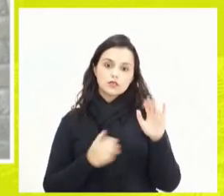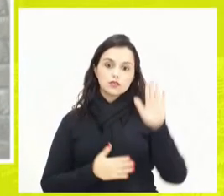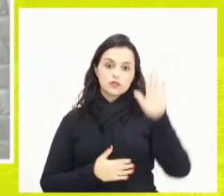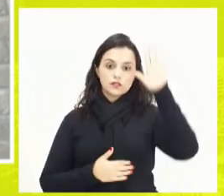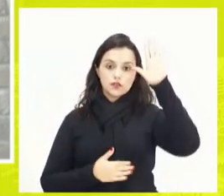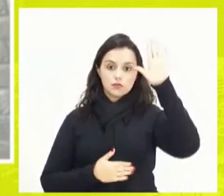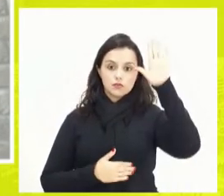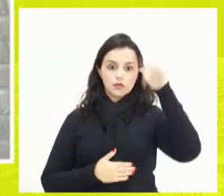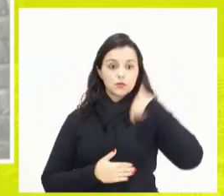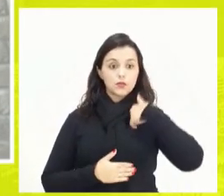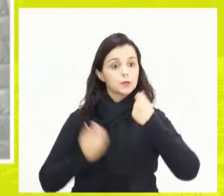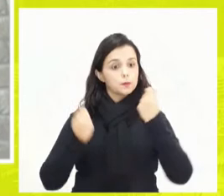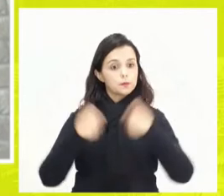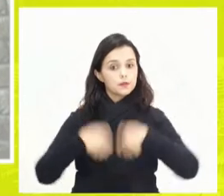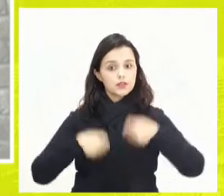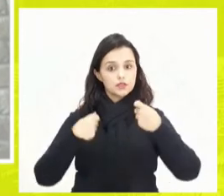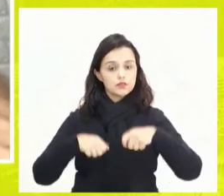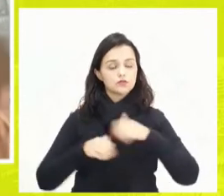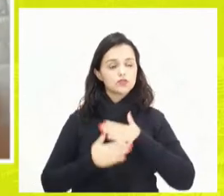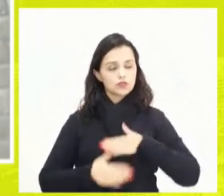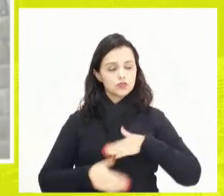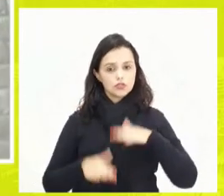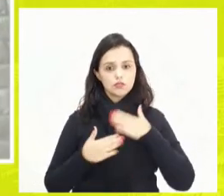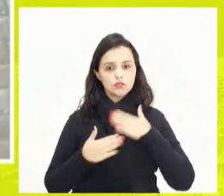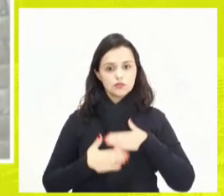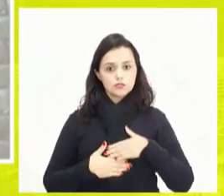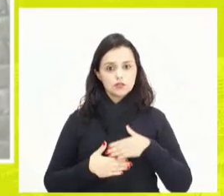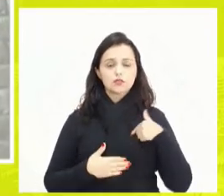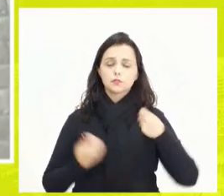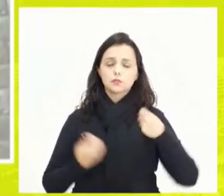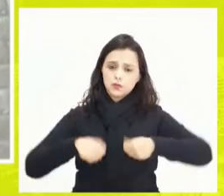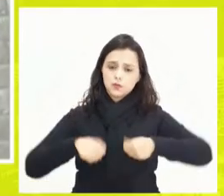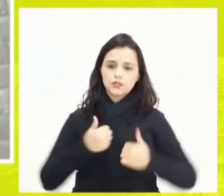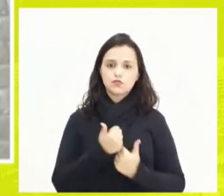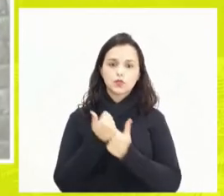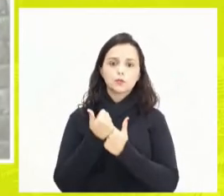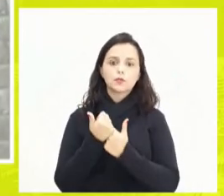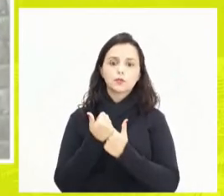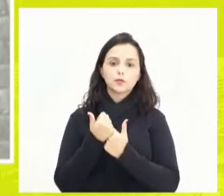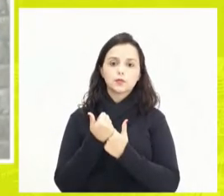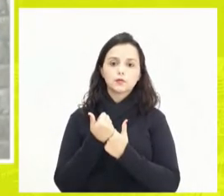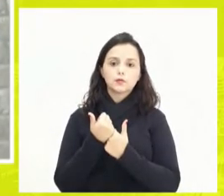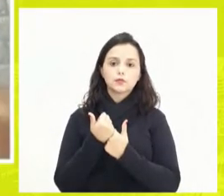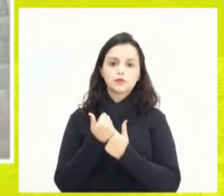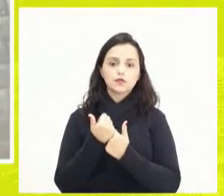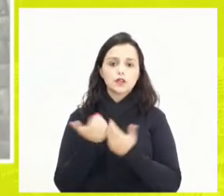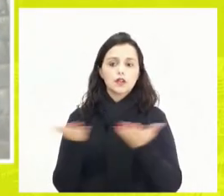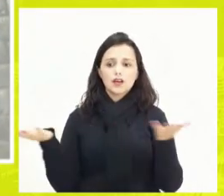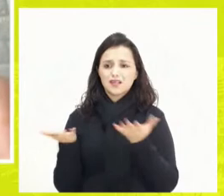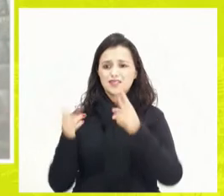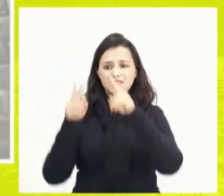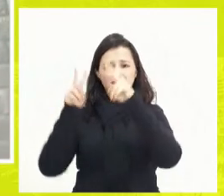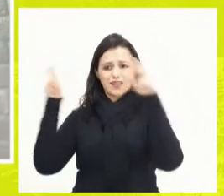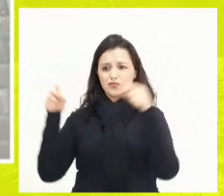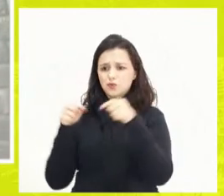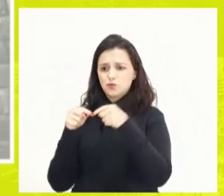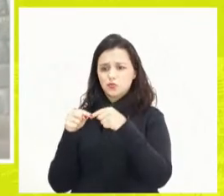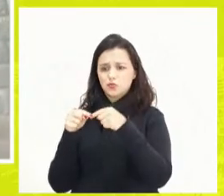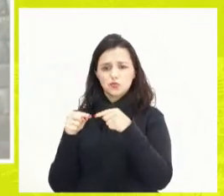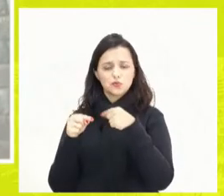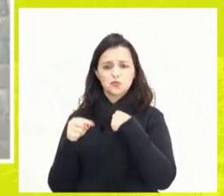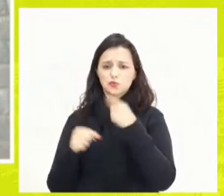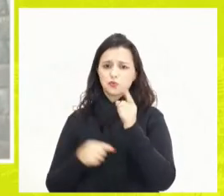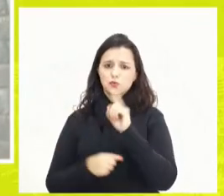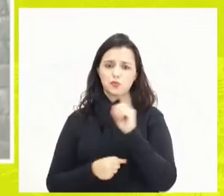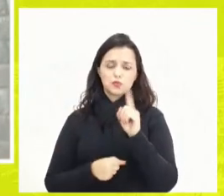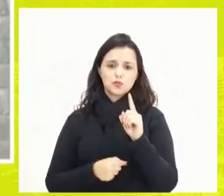raises a hand and says i need to rest i need support or i don't want to handle this i cannot handle